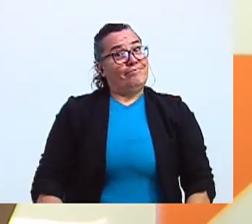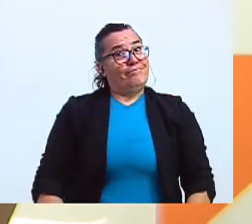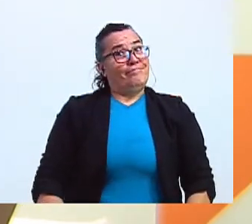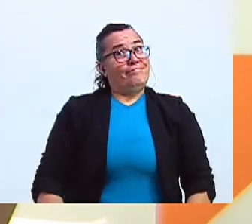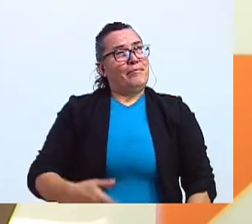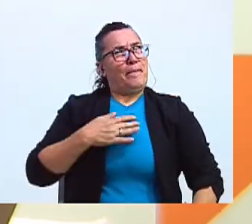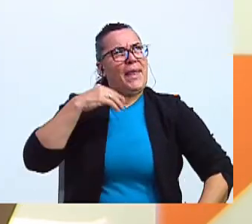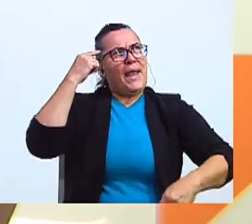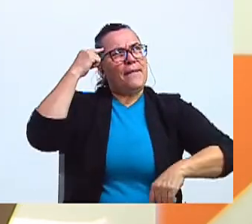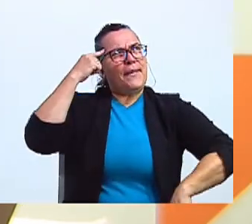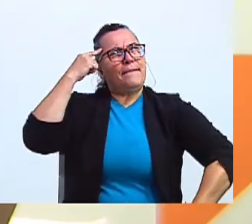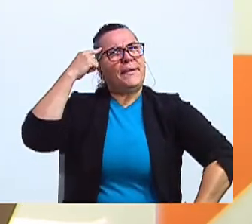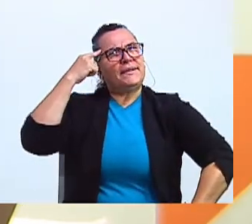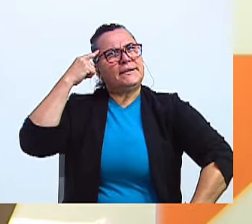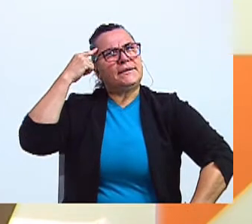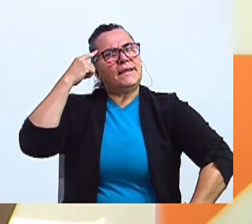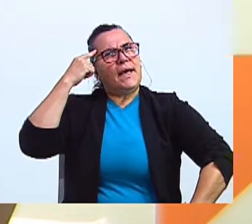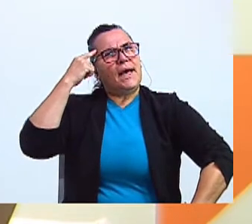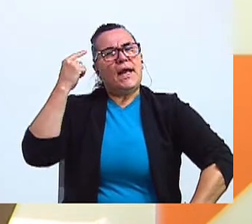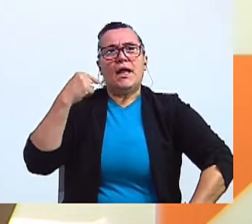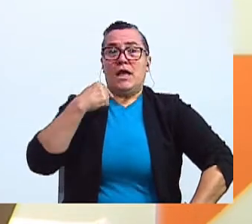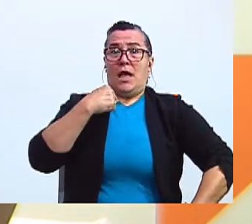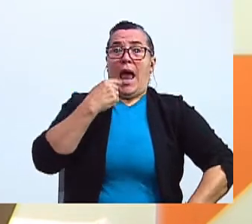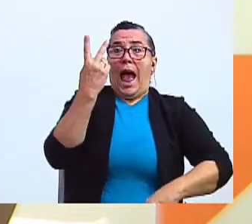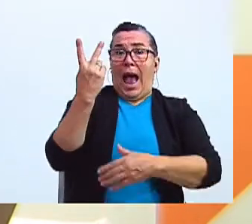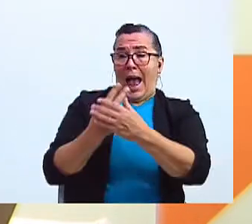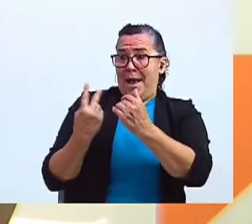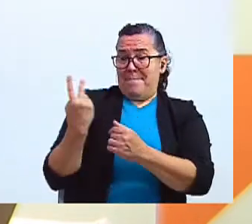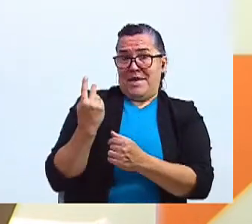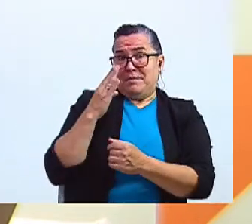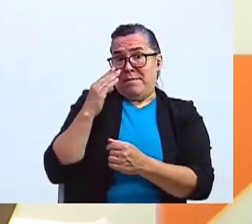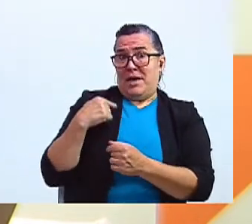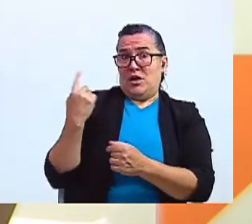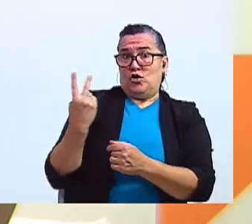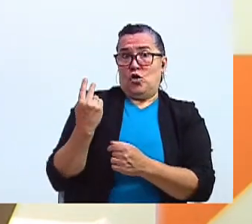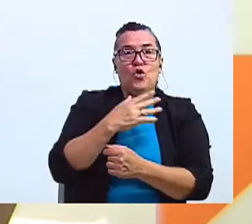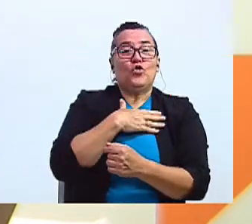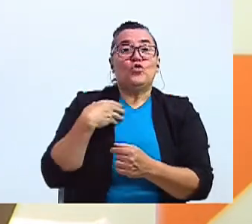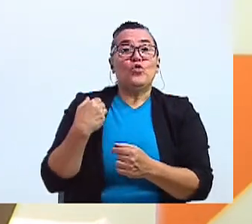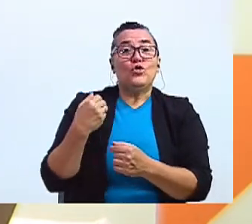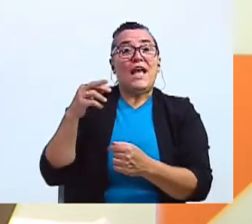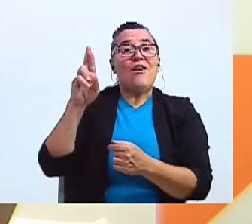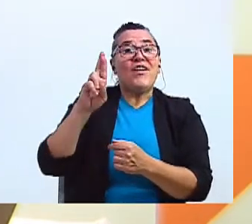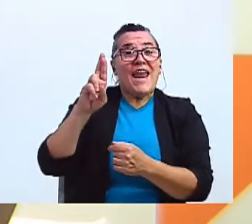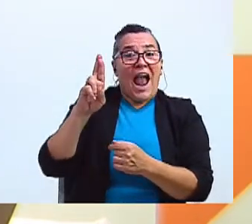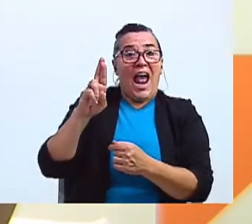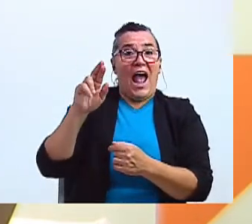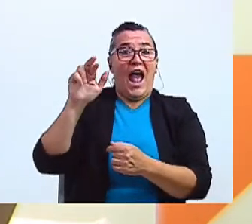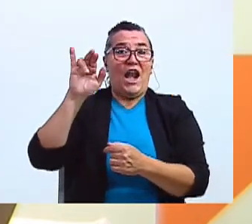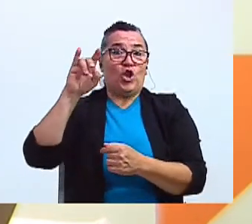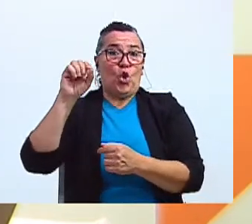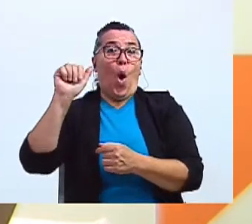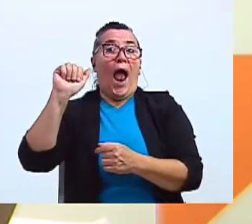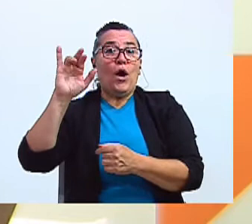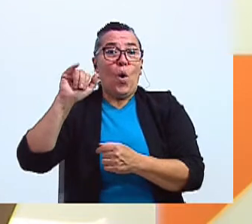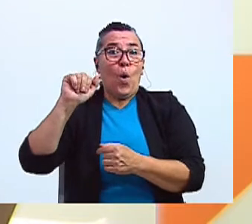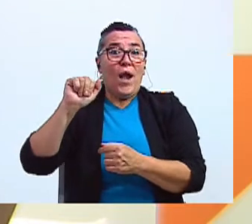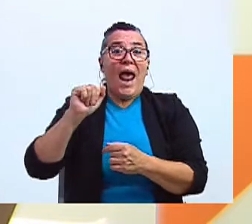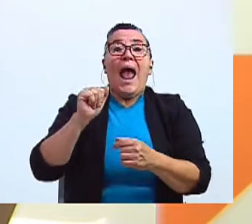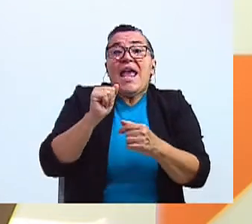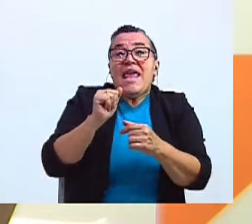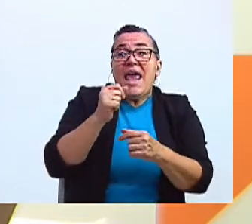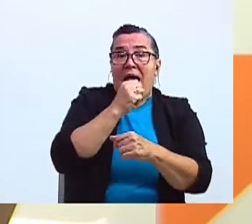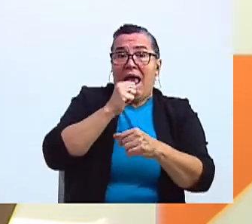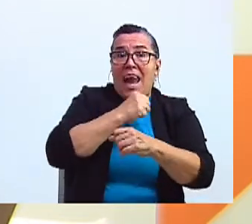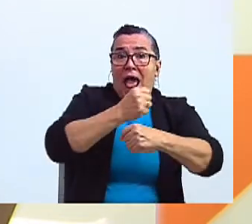Let me think. Well, we both like Ricardo Arjona music and chocolate ice cream.